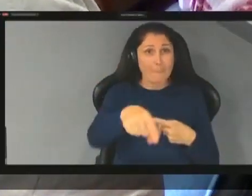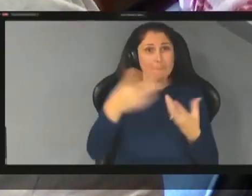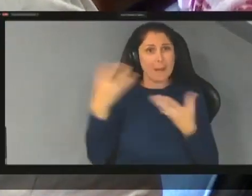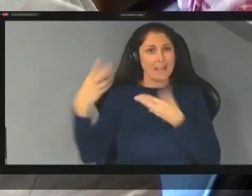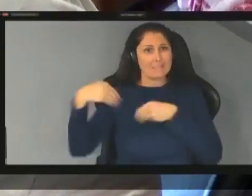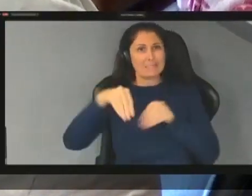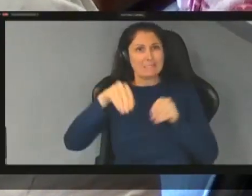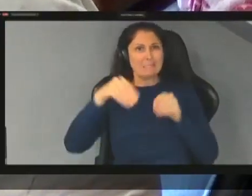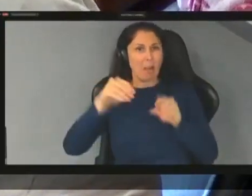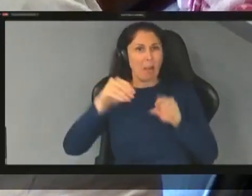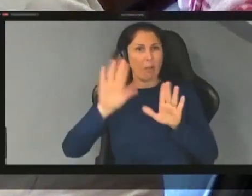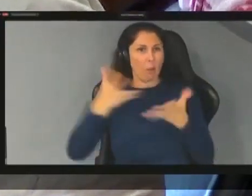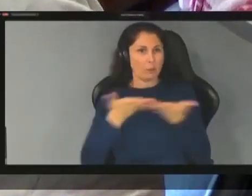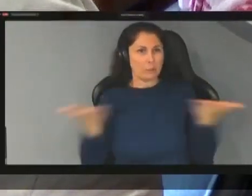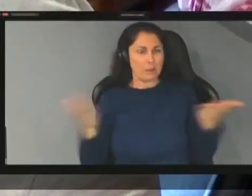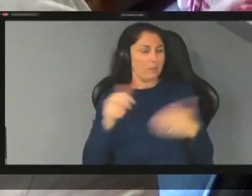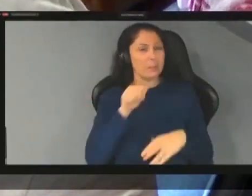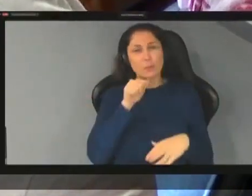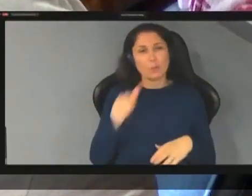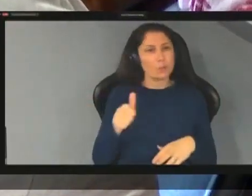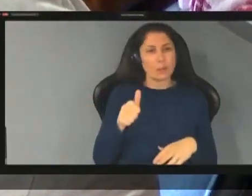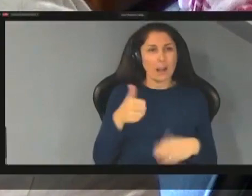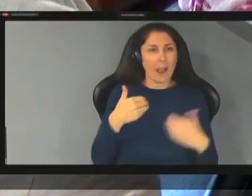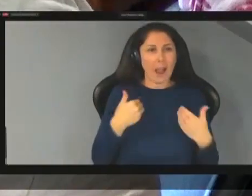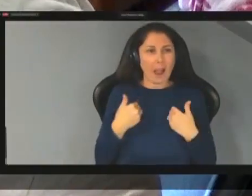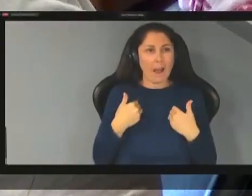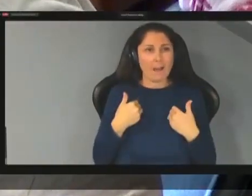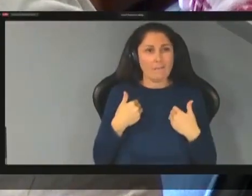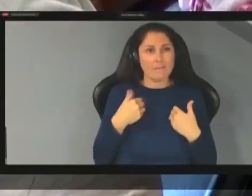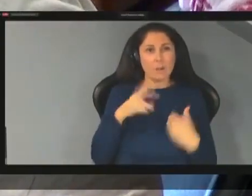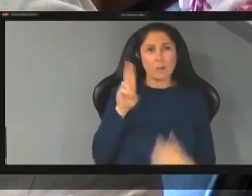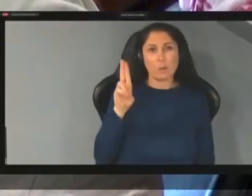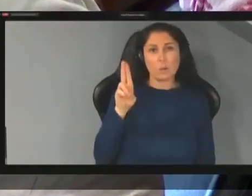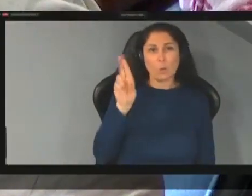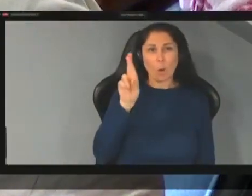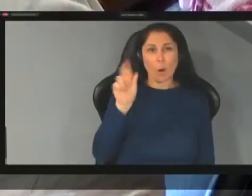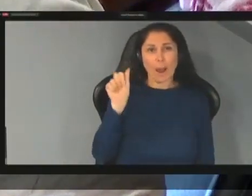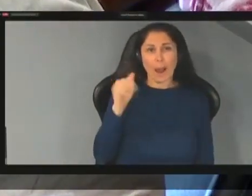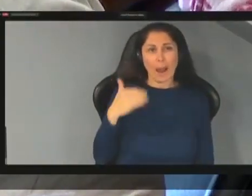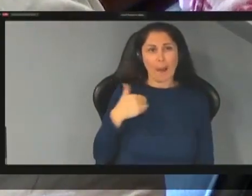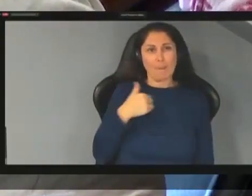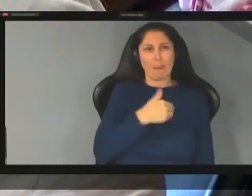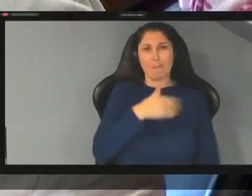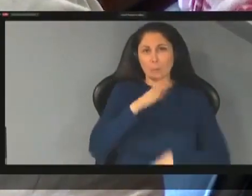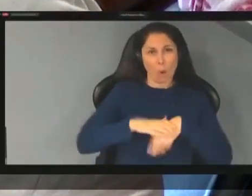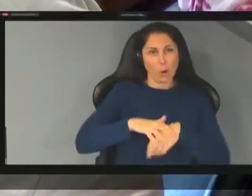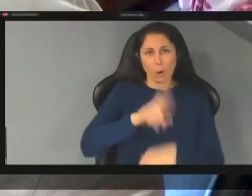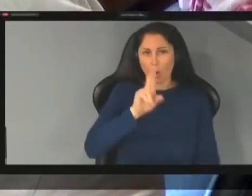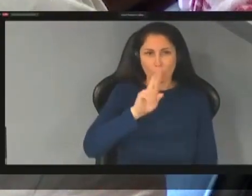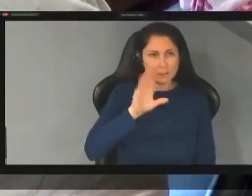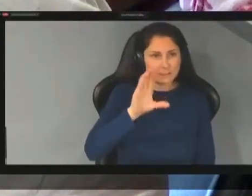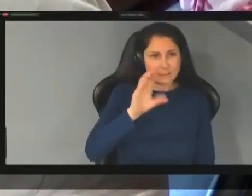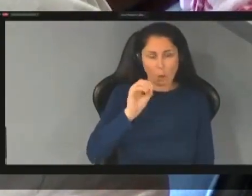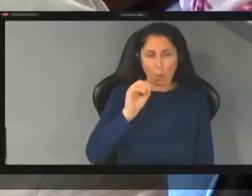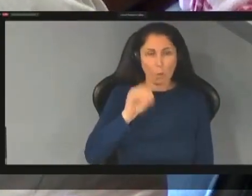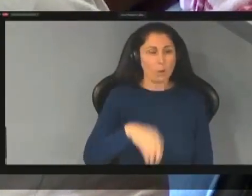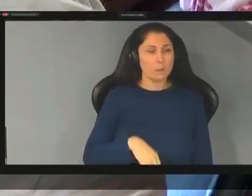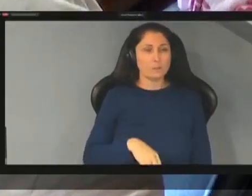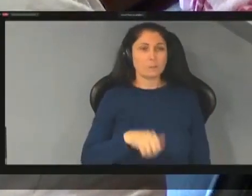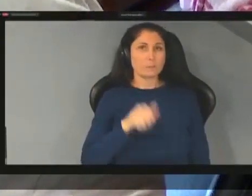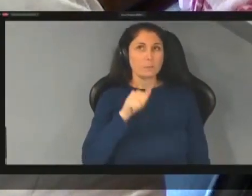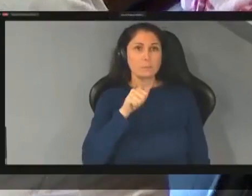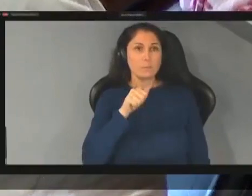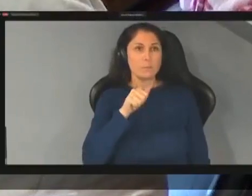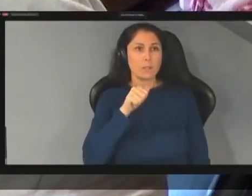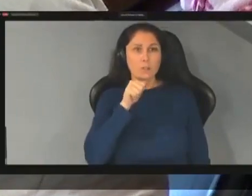spiel. It should not have URA members on an RCO. They